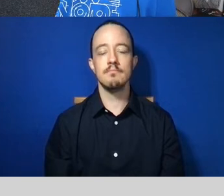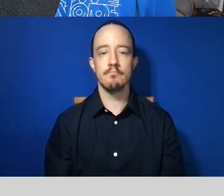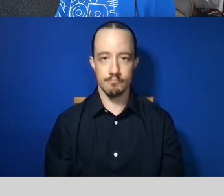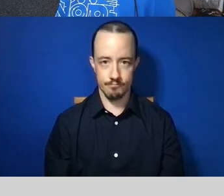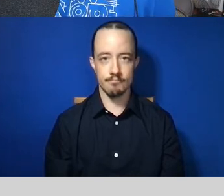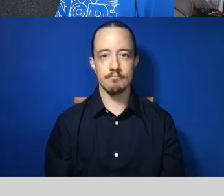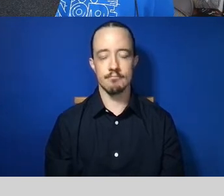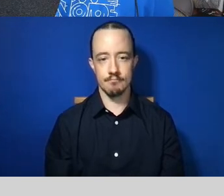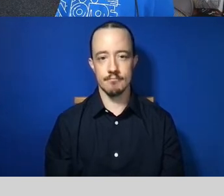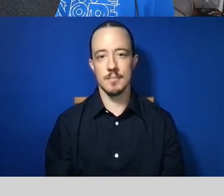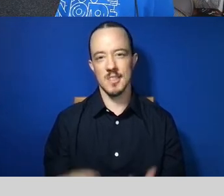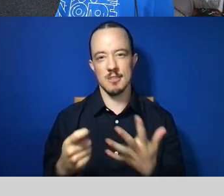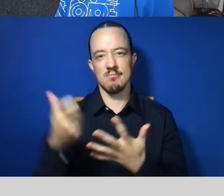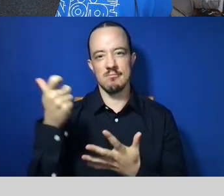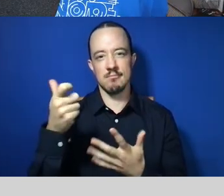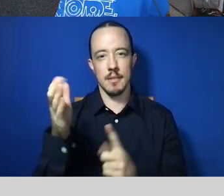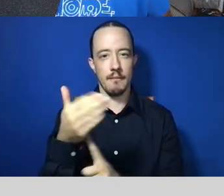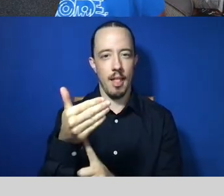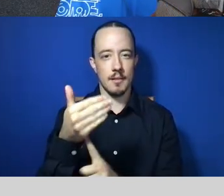just to